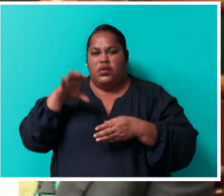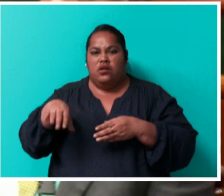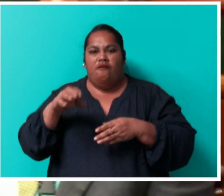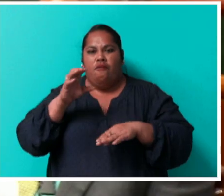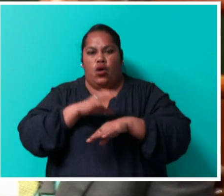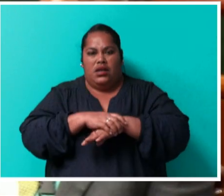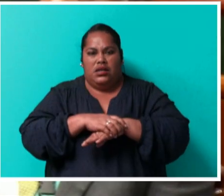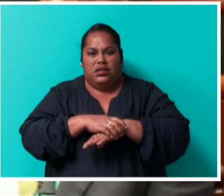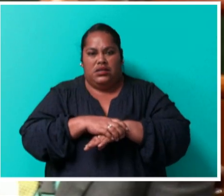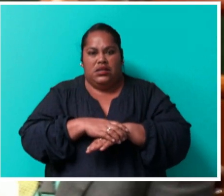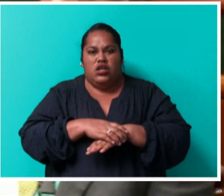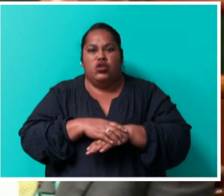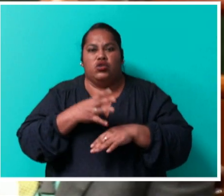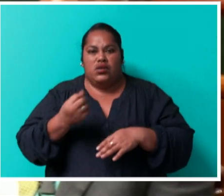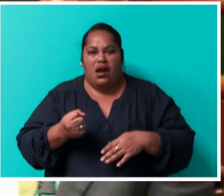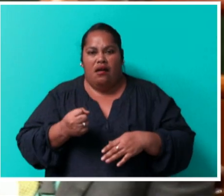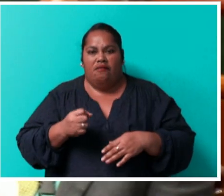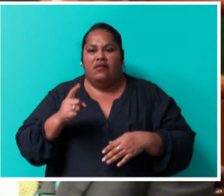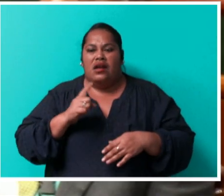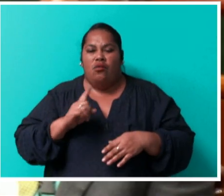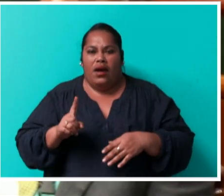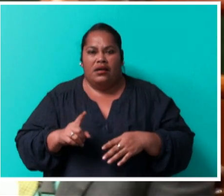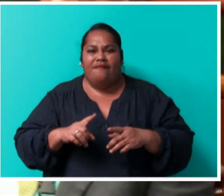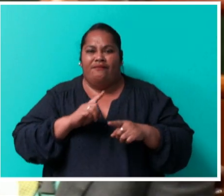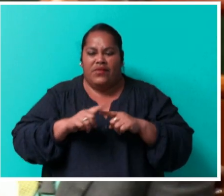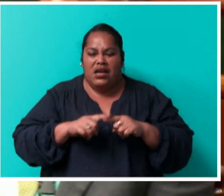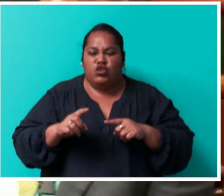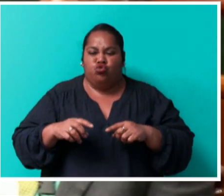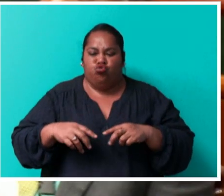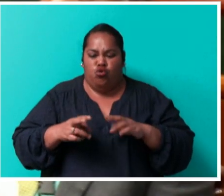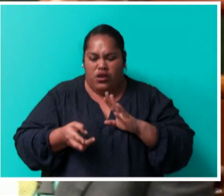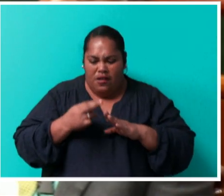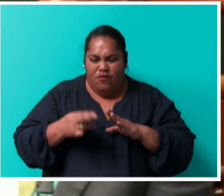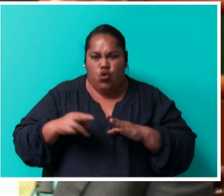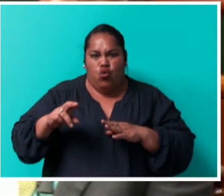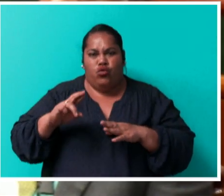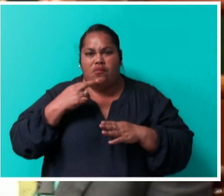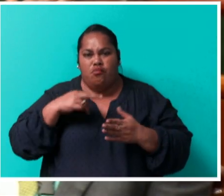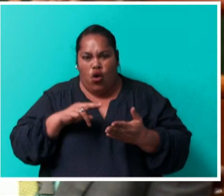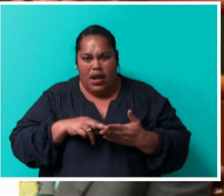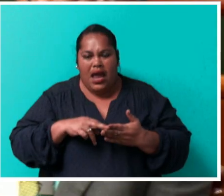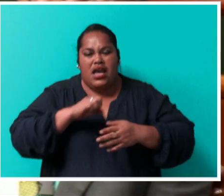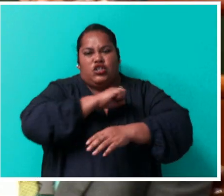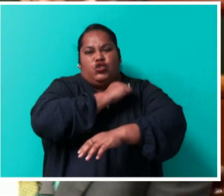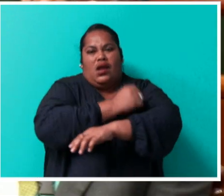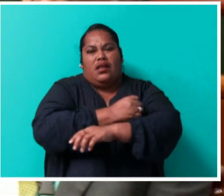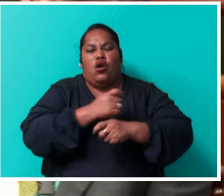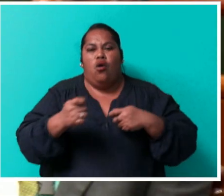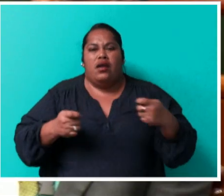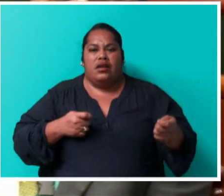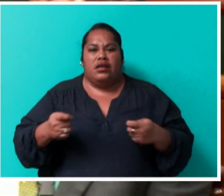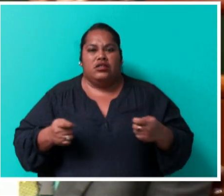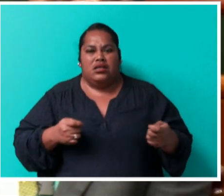to reinforce urgency, review outstanding reports, and strengthen coordination with